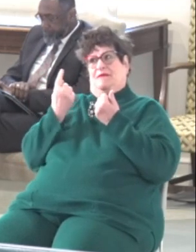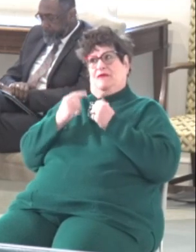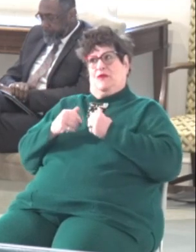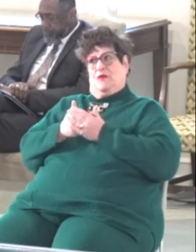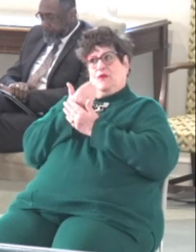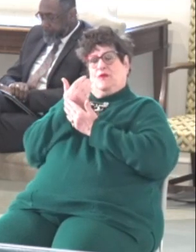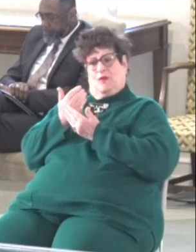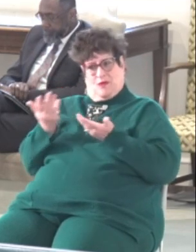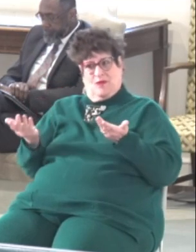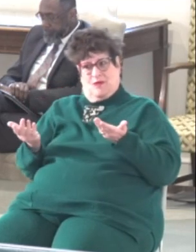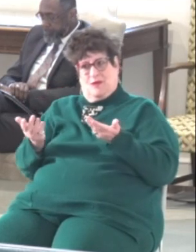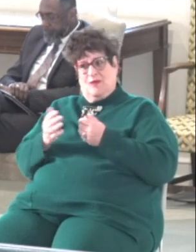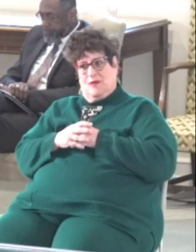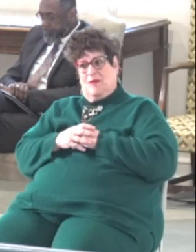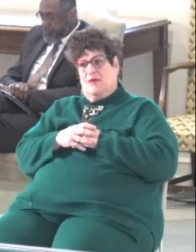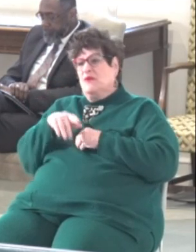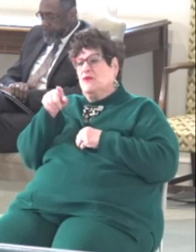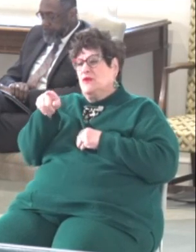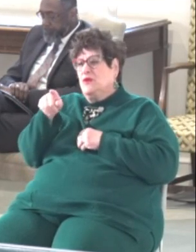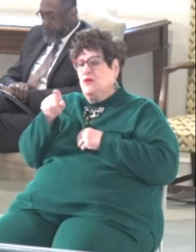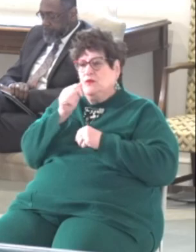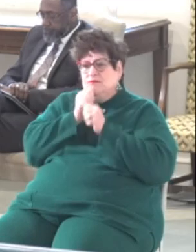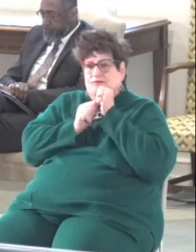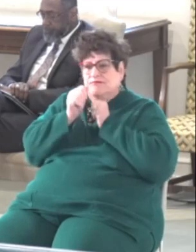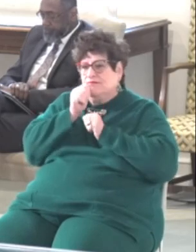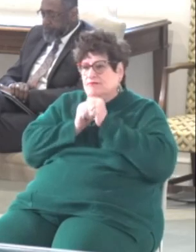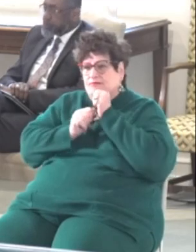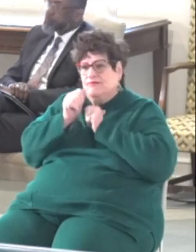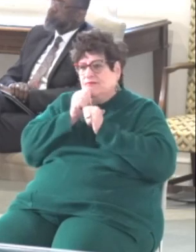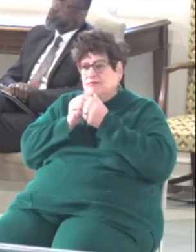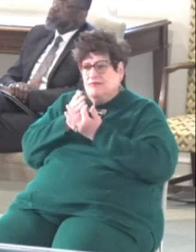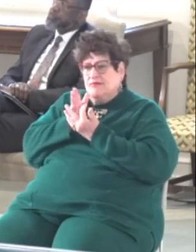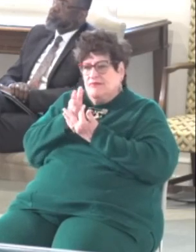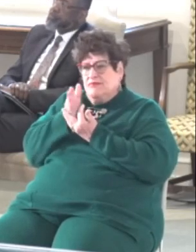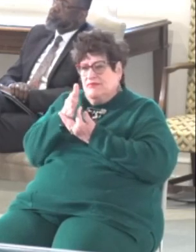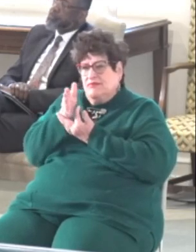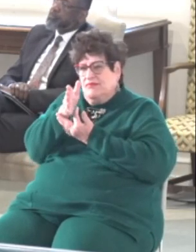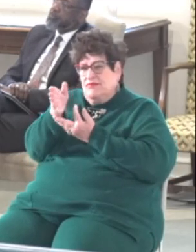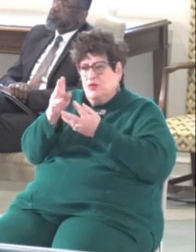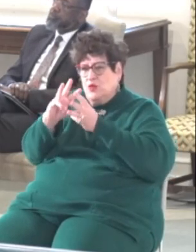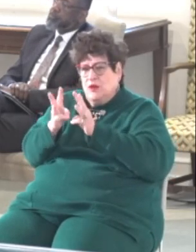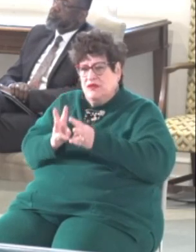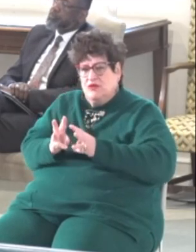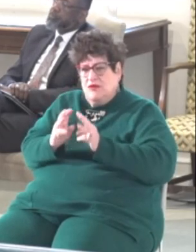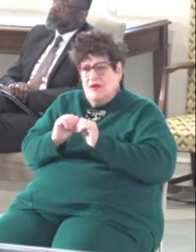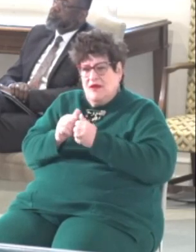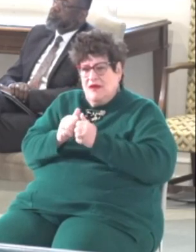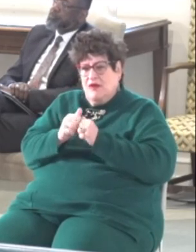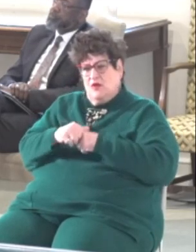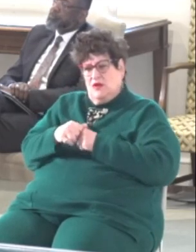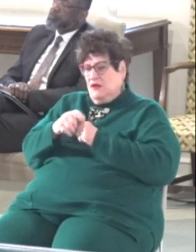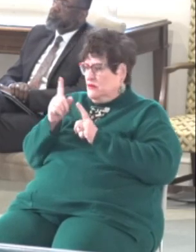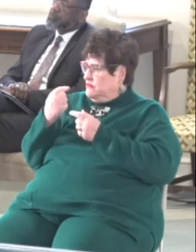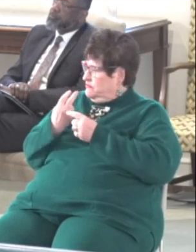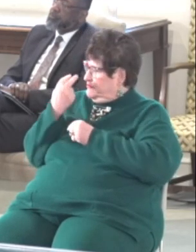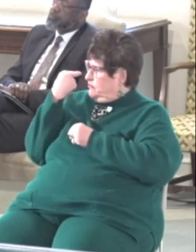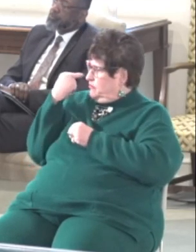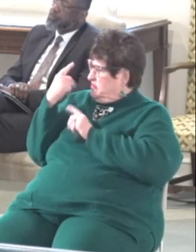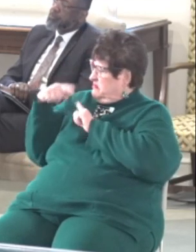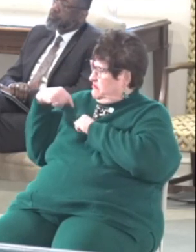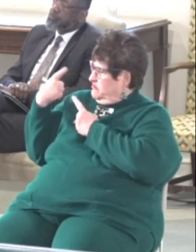How do you winter through? How have you wintered